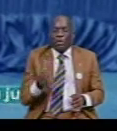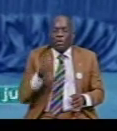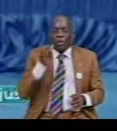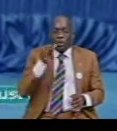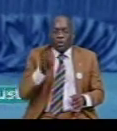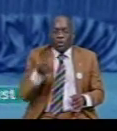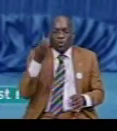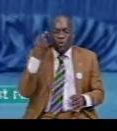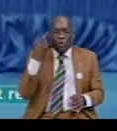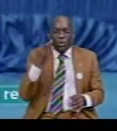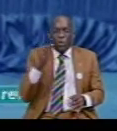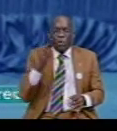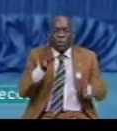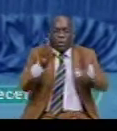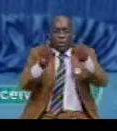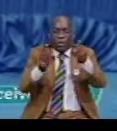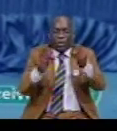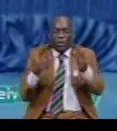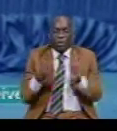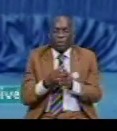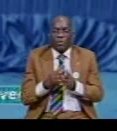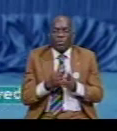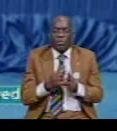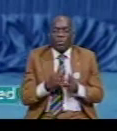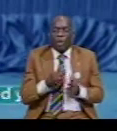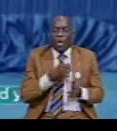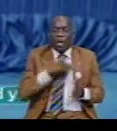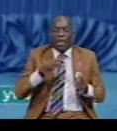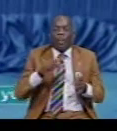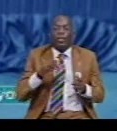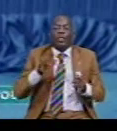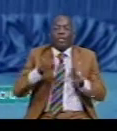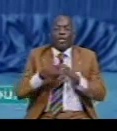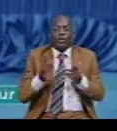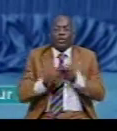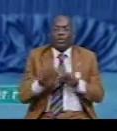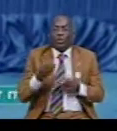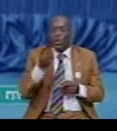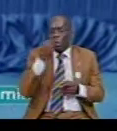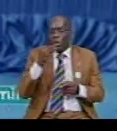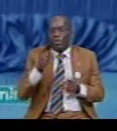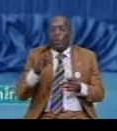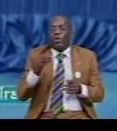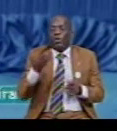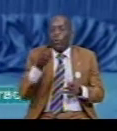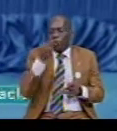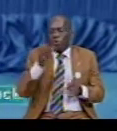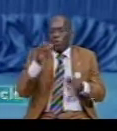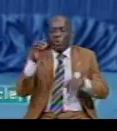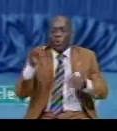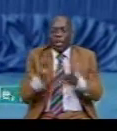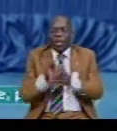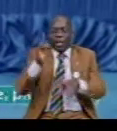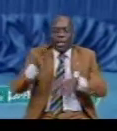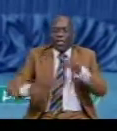I wanted to test, so I started eating the food I cannot eat before. I did not feel any pain. I was like, God. So